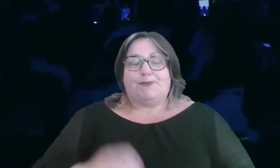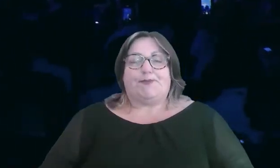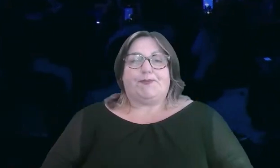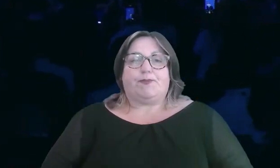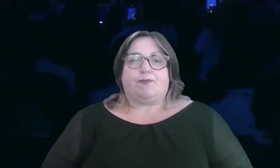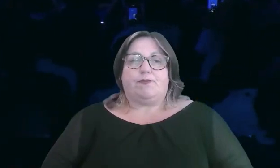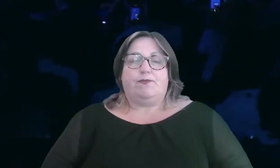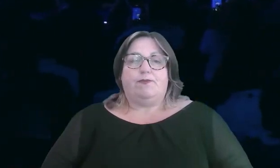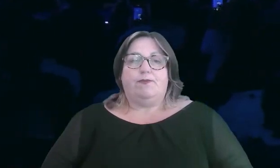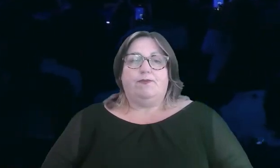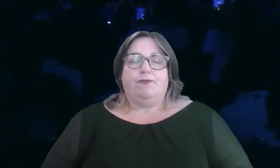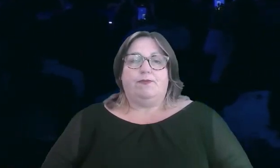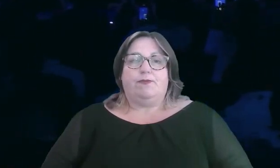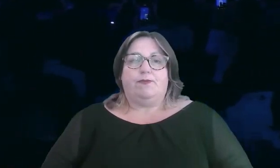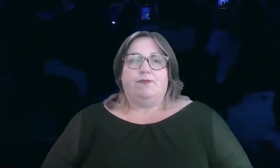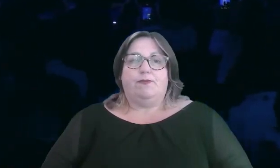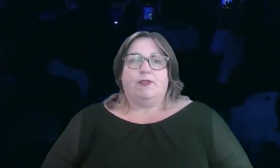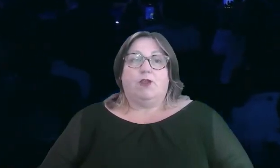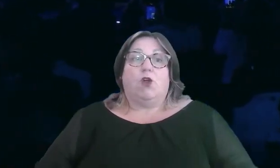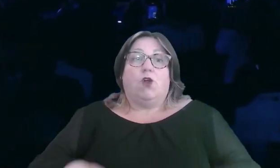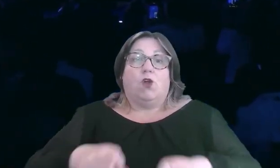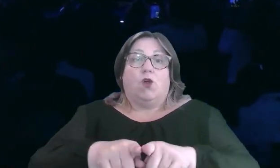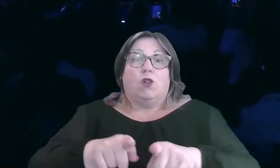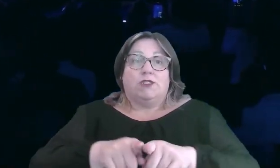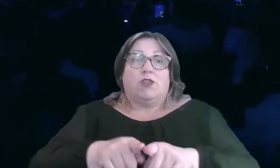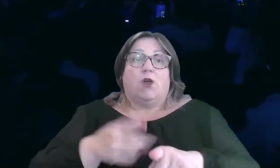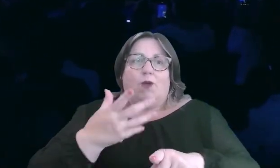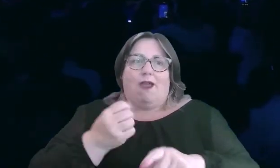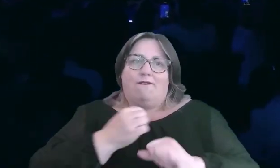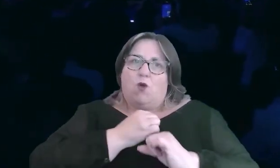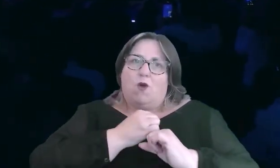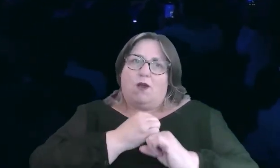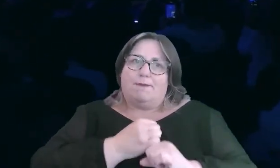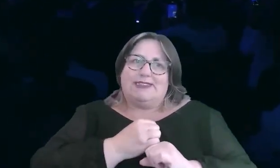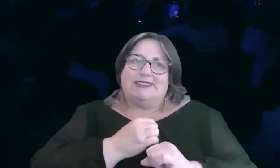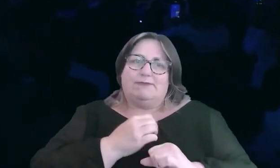And we also have a commitment from NVIDIA to partner on new AI talent pipeline. And